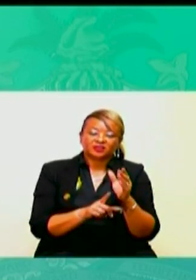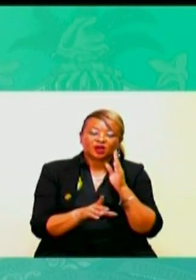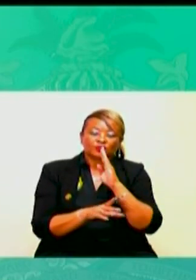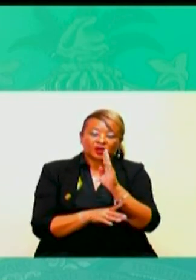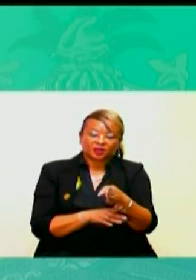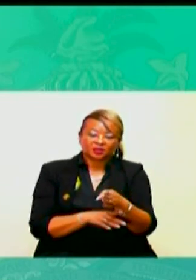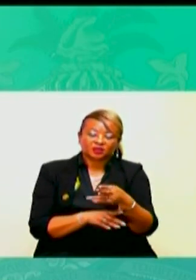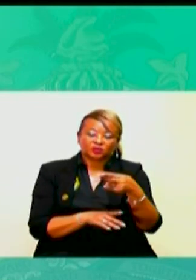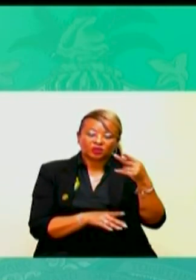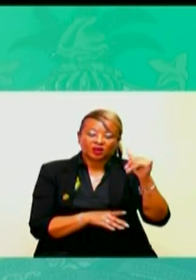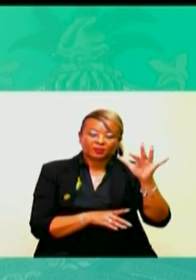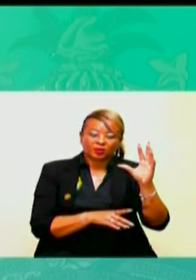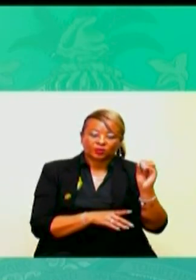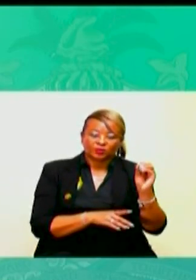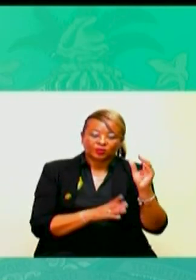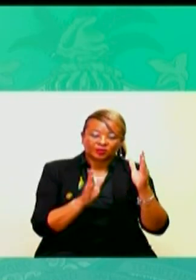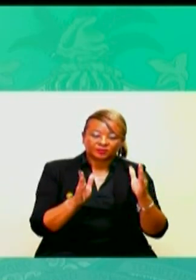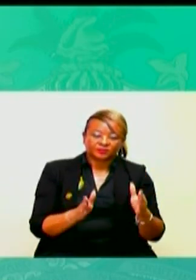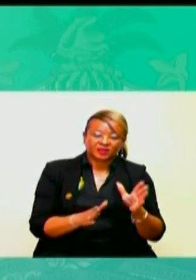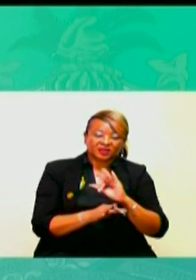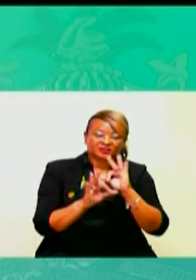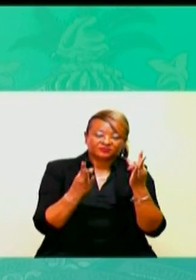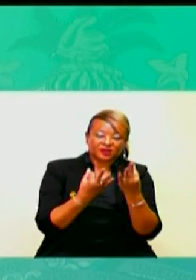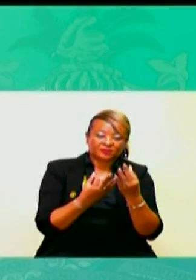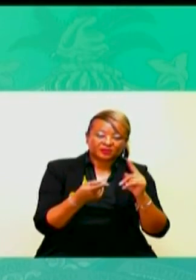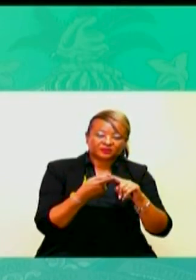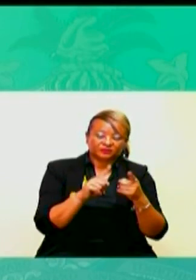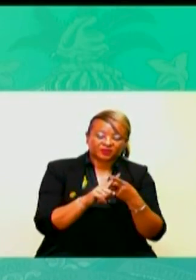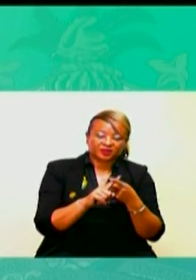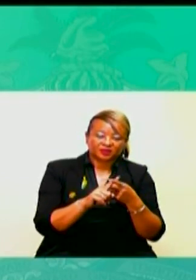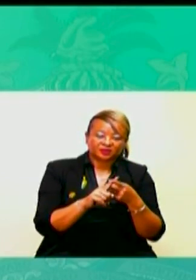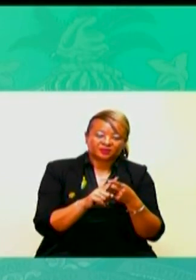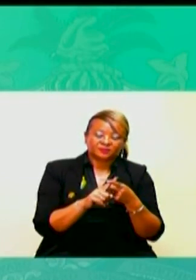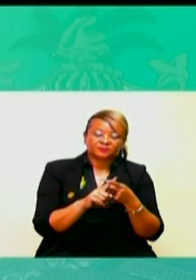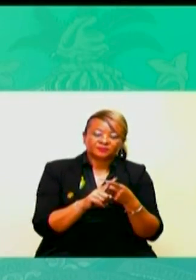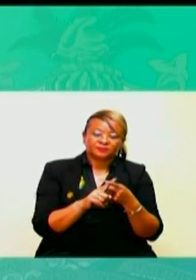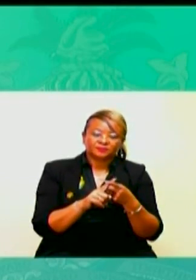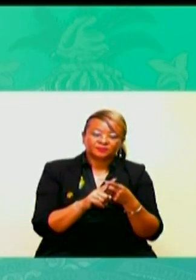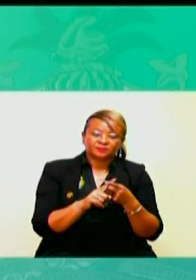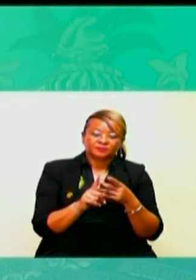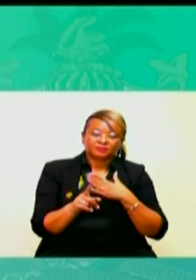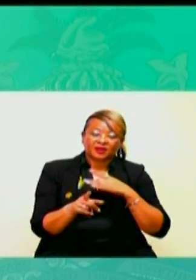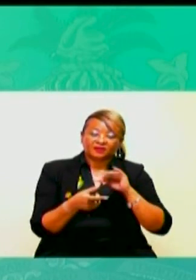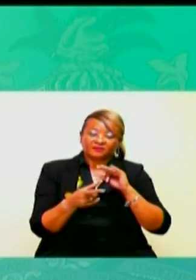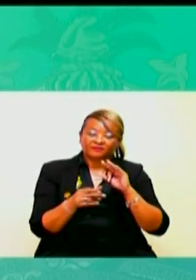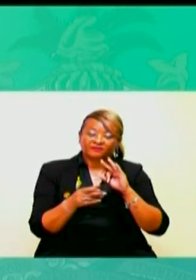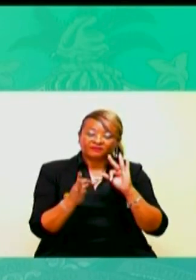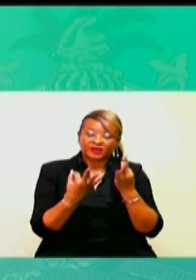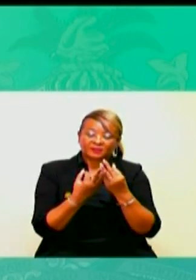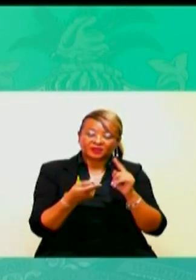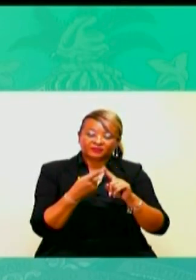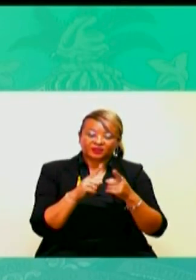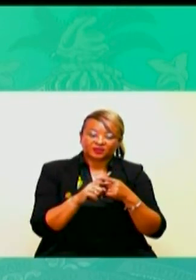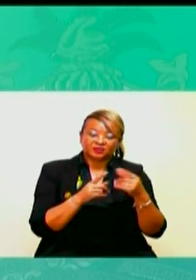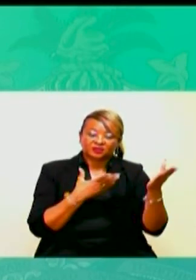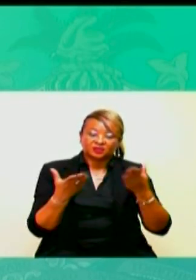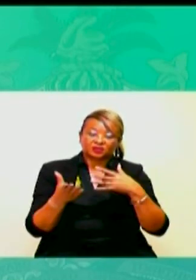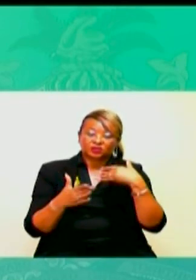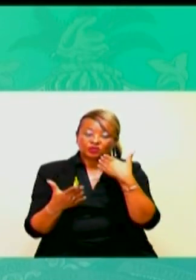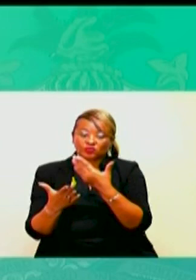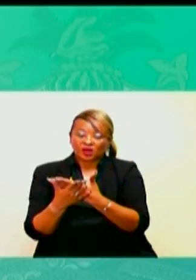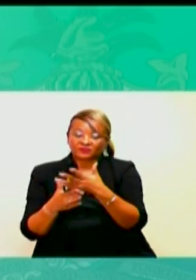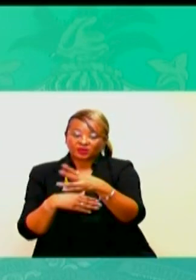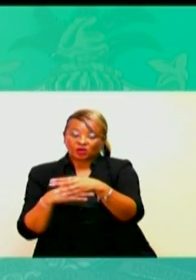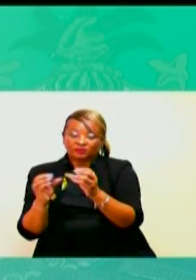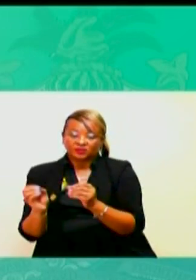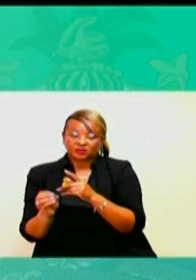directly affect North Abaconians, his family, his friends, my family and friends. Since coming to office,